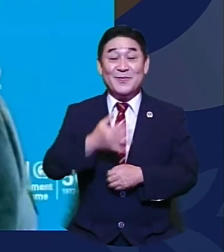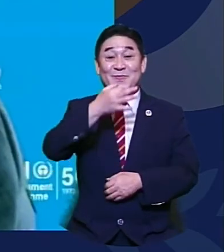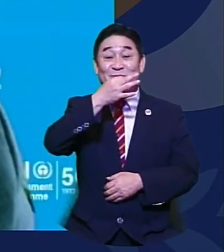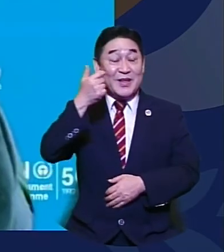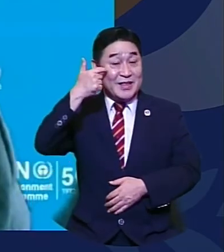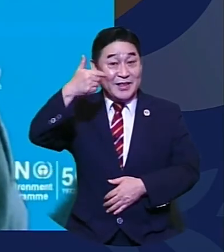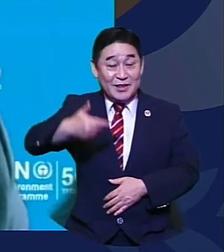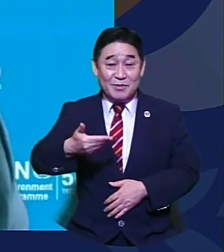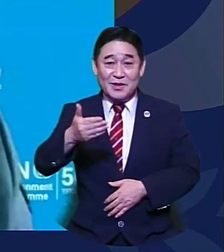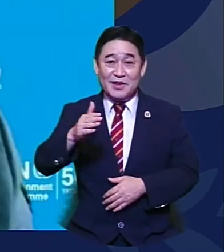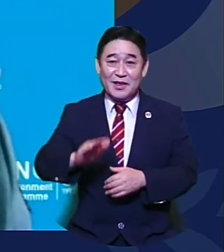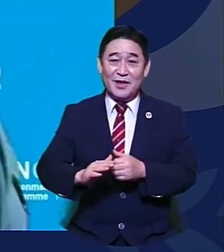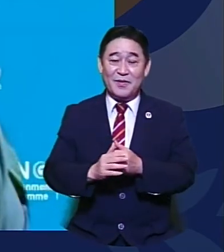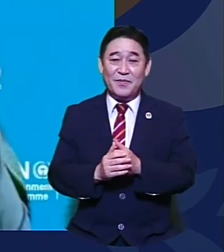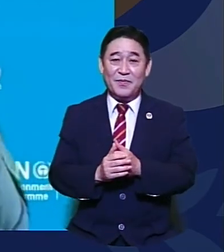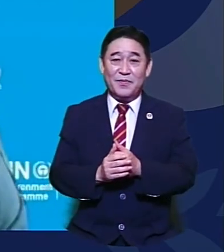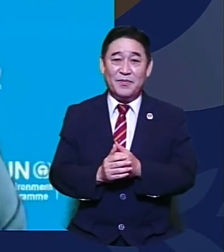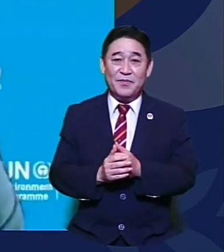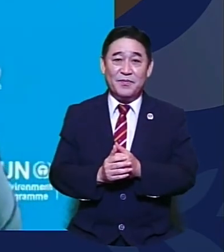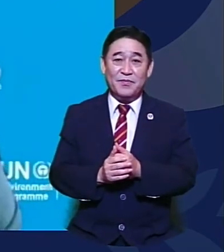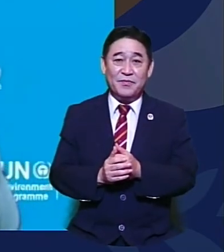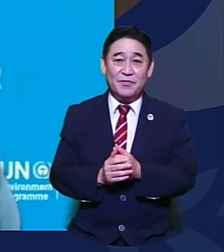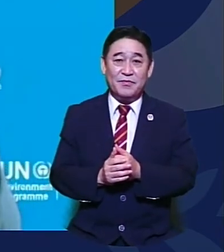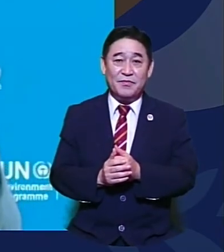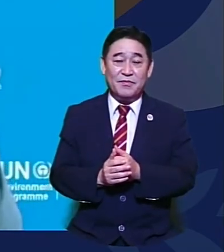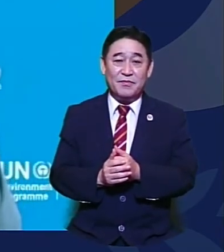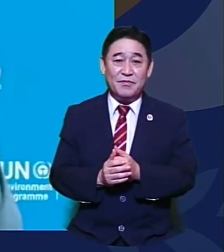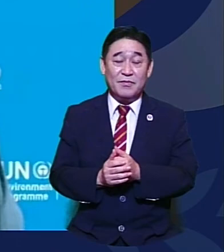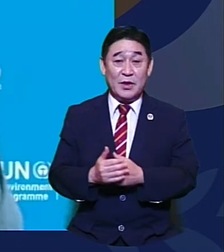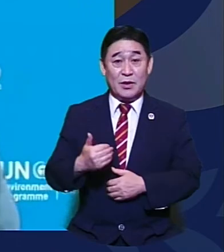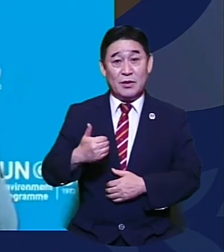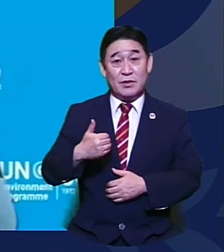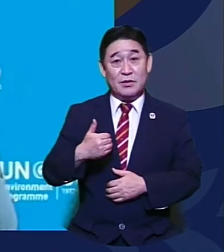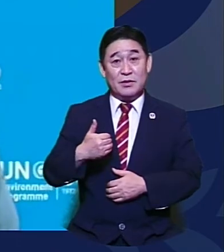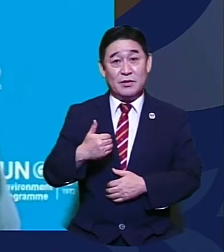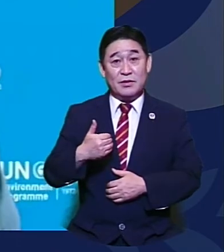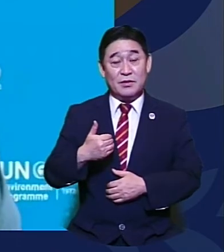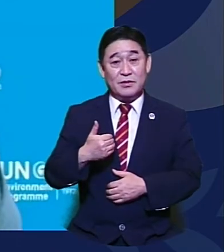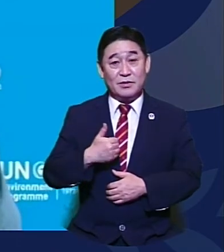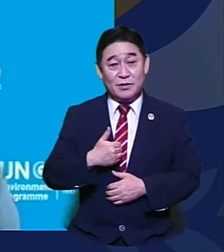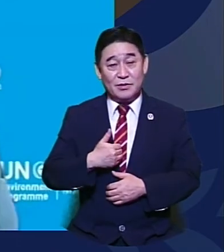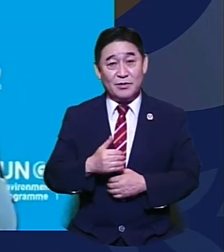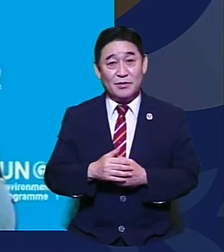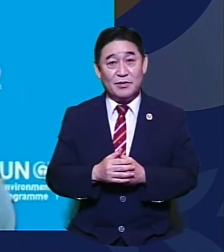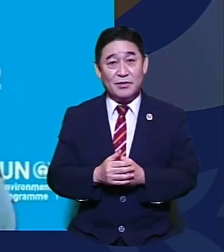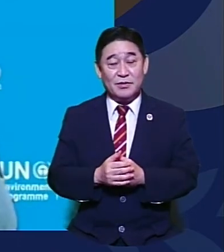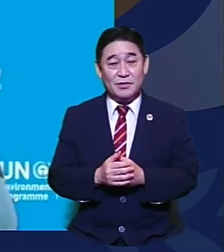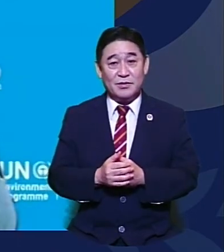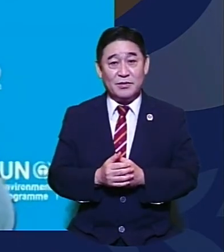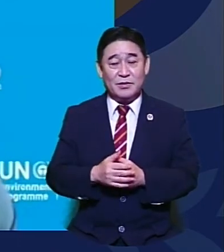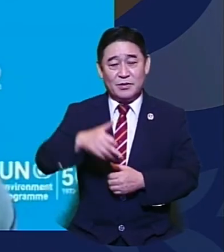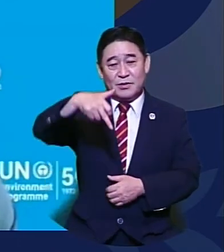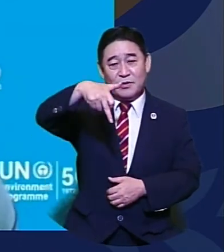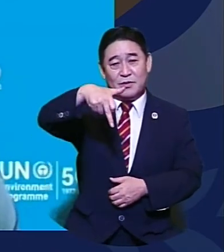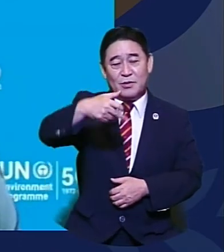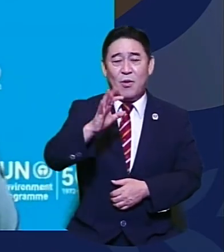very interested as well to hear from our friend, Vice President Koika Song.